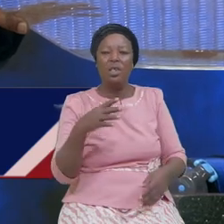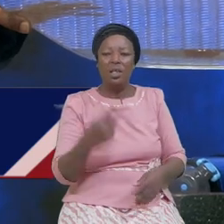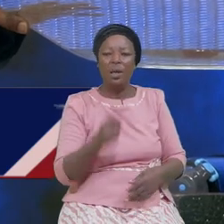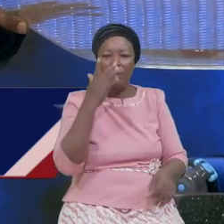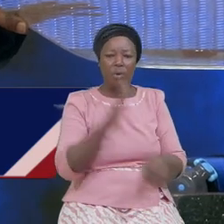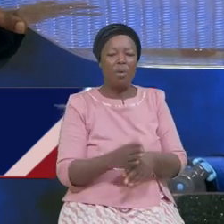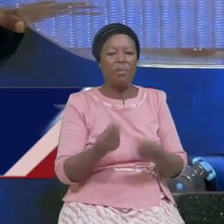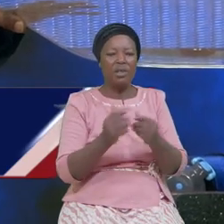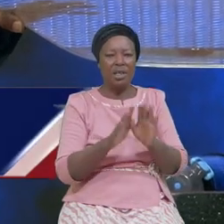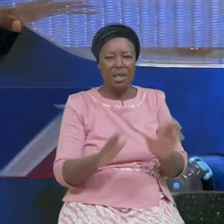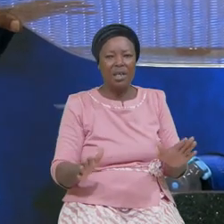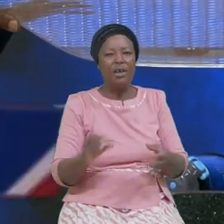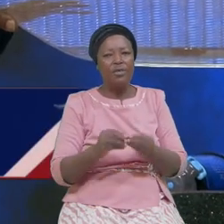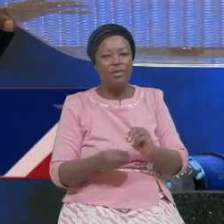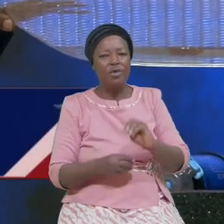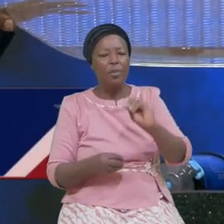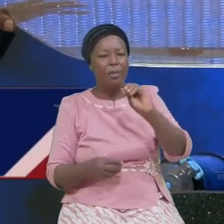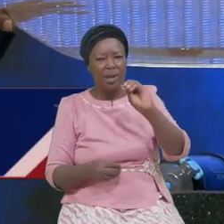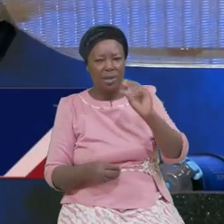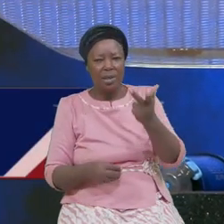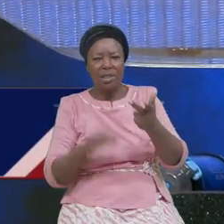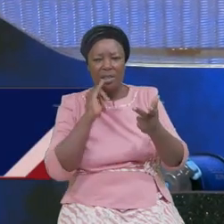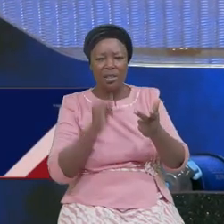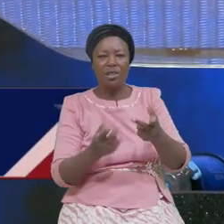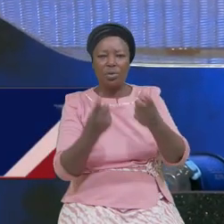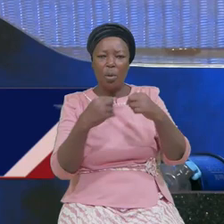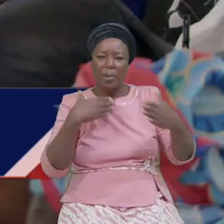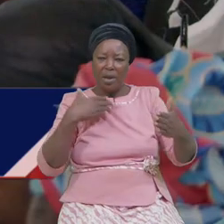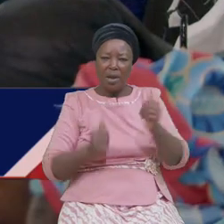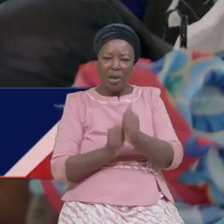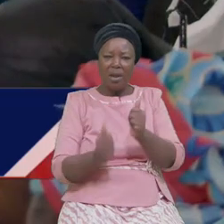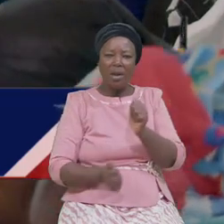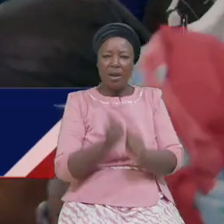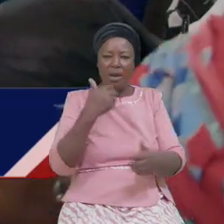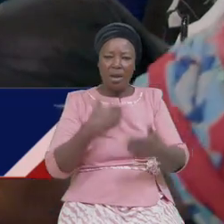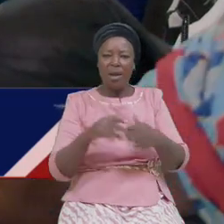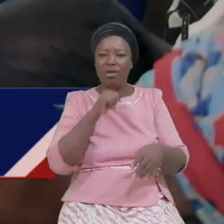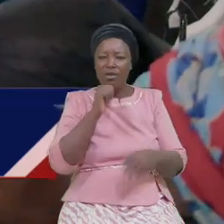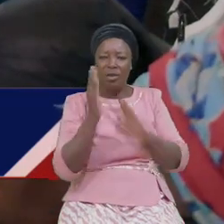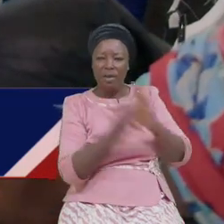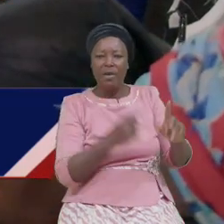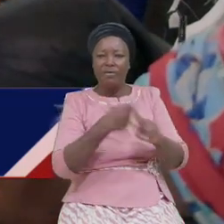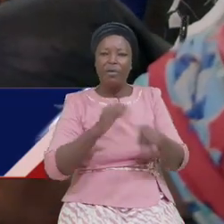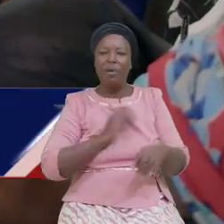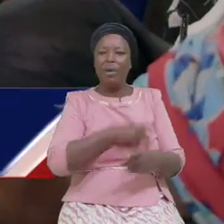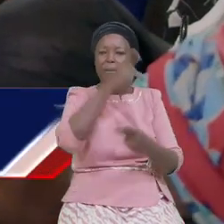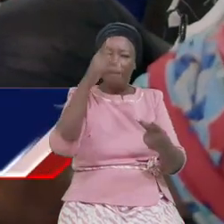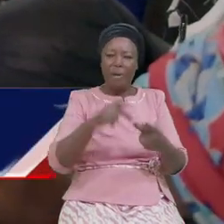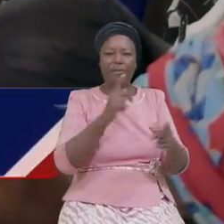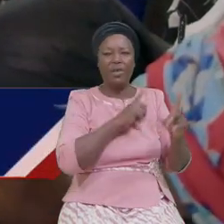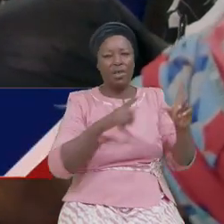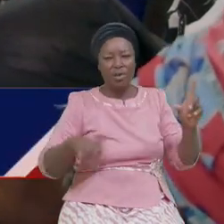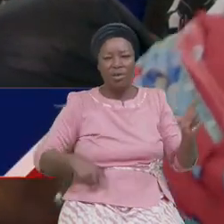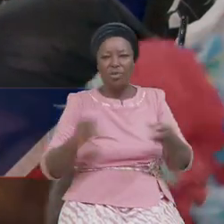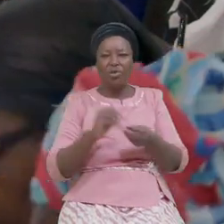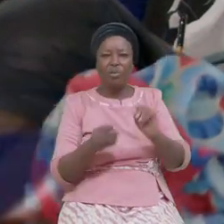drawing nearer, not departing from our perfect Lord. We're looking at number one.